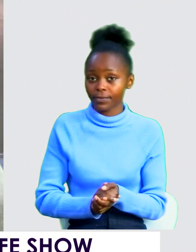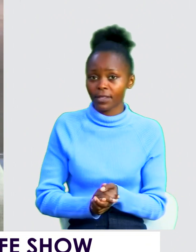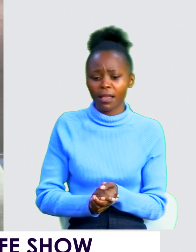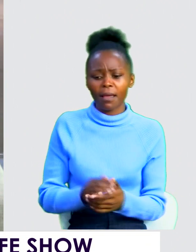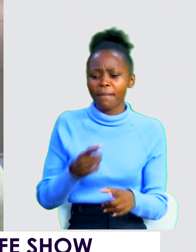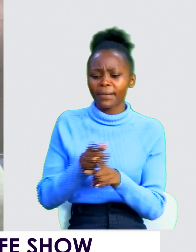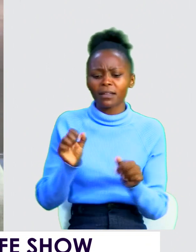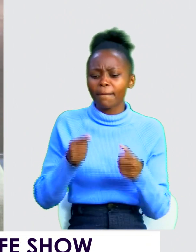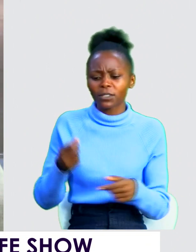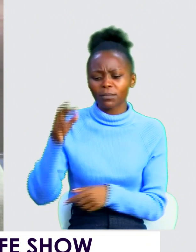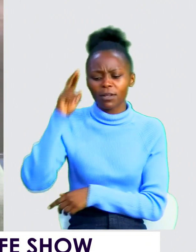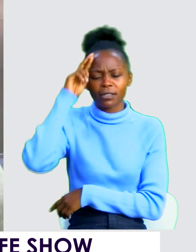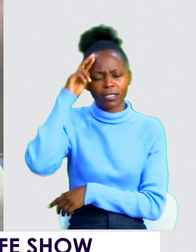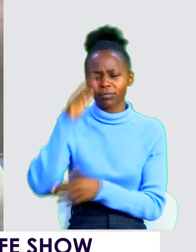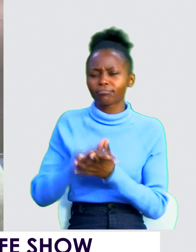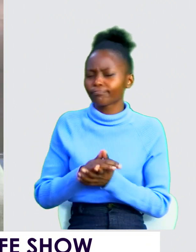they were moving into trouble.